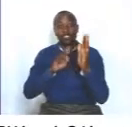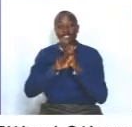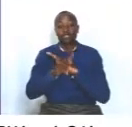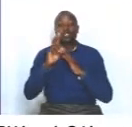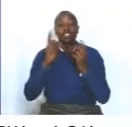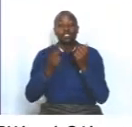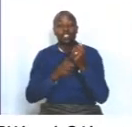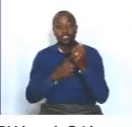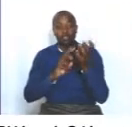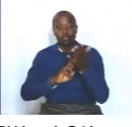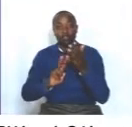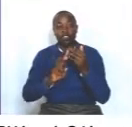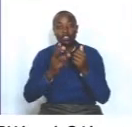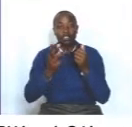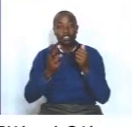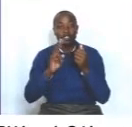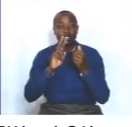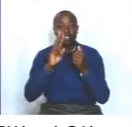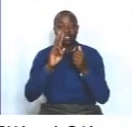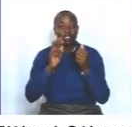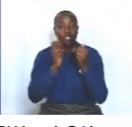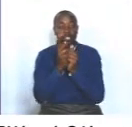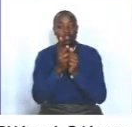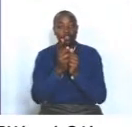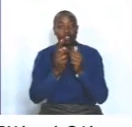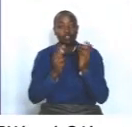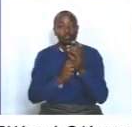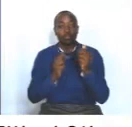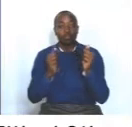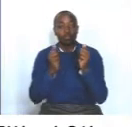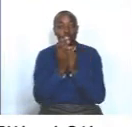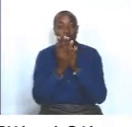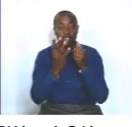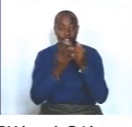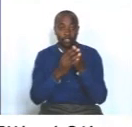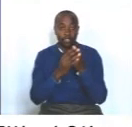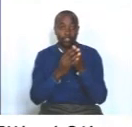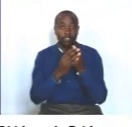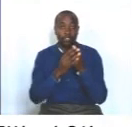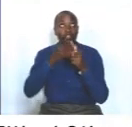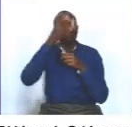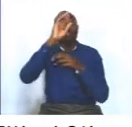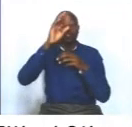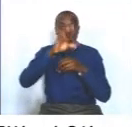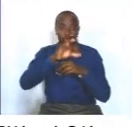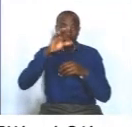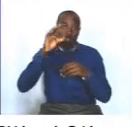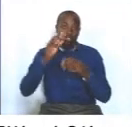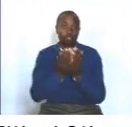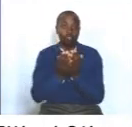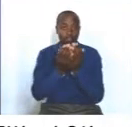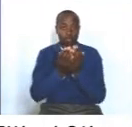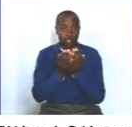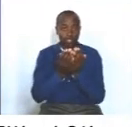to chapter number 9 and verse 19. God chooses Noah because he is a righteous